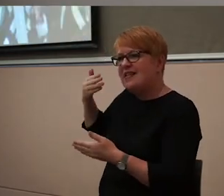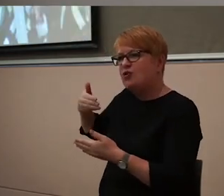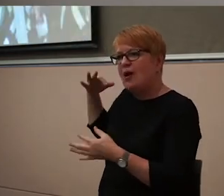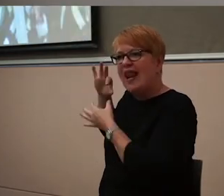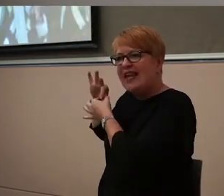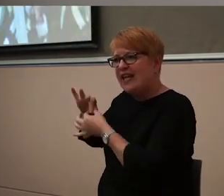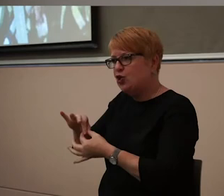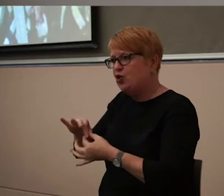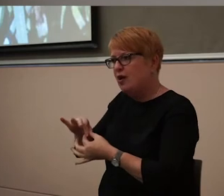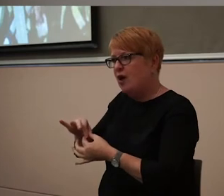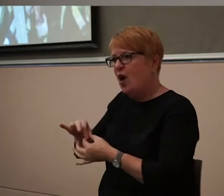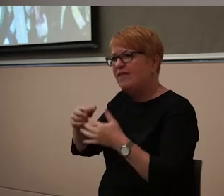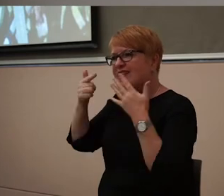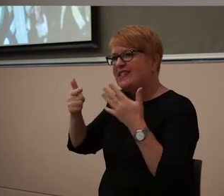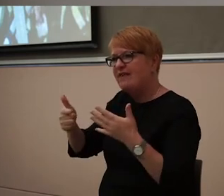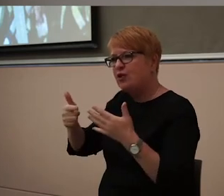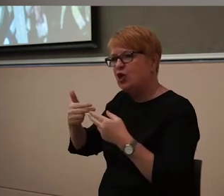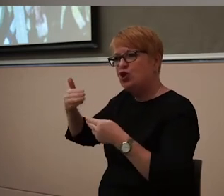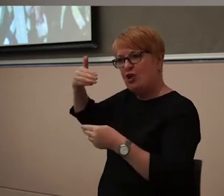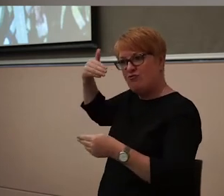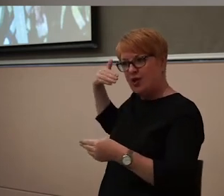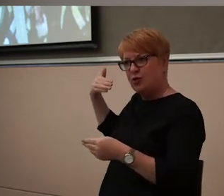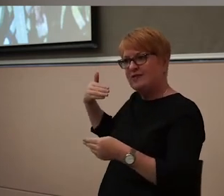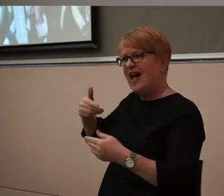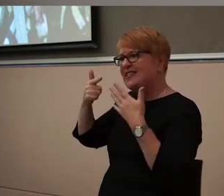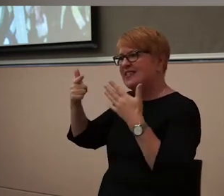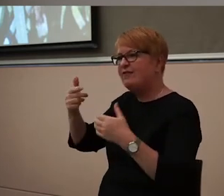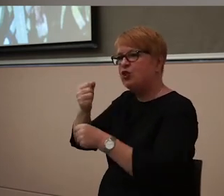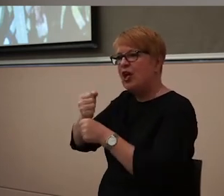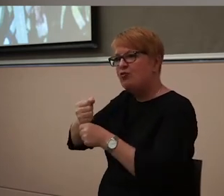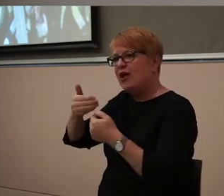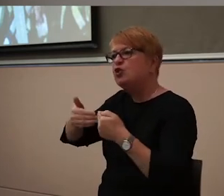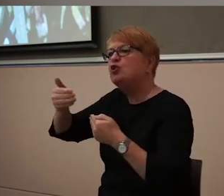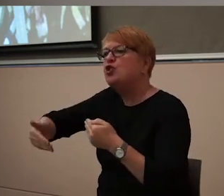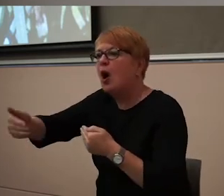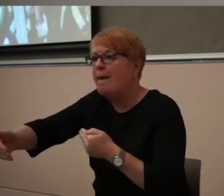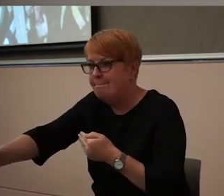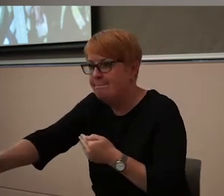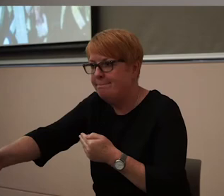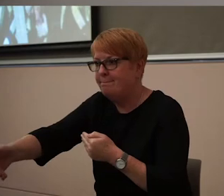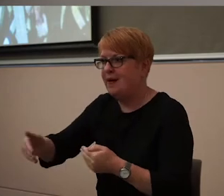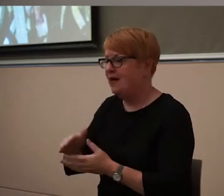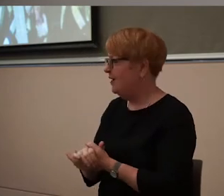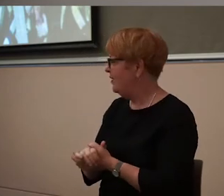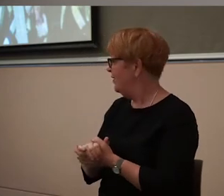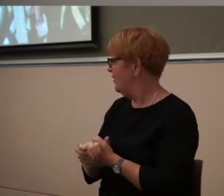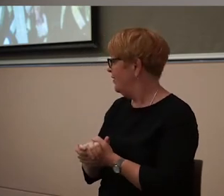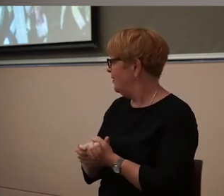form community and, yeah, the attempt to try and heal from each other. Mm. So maybe I'll stop